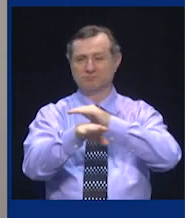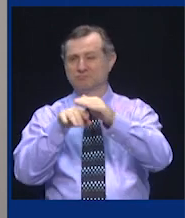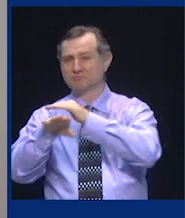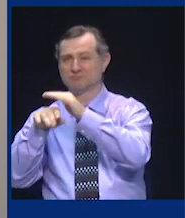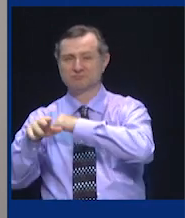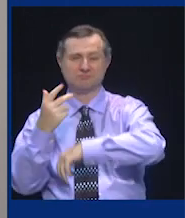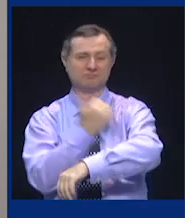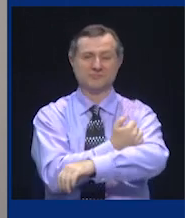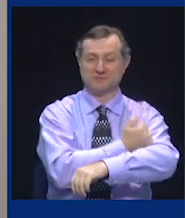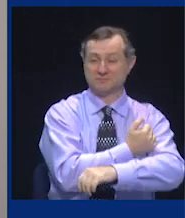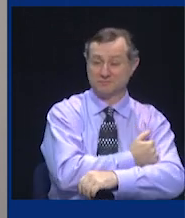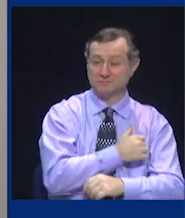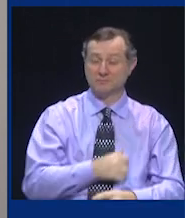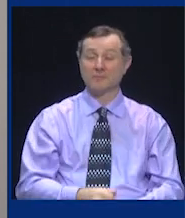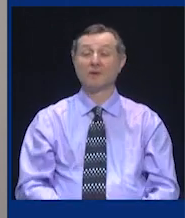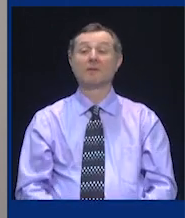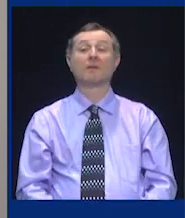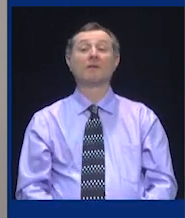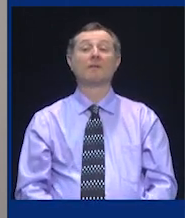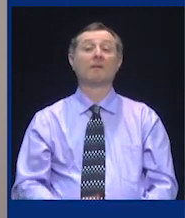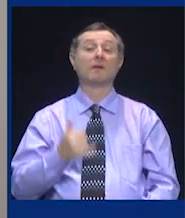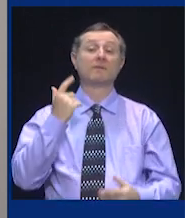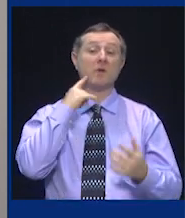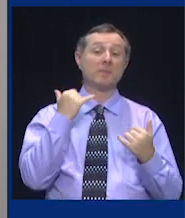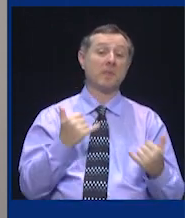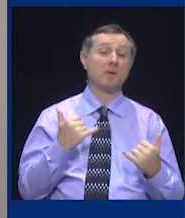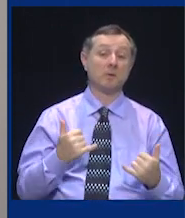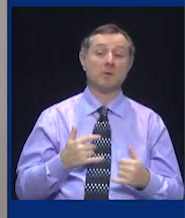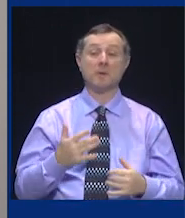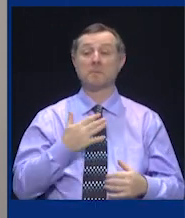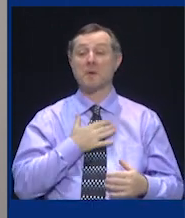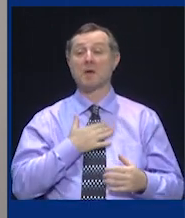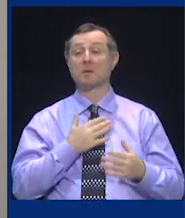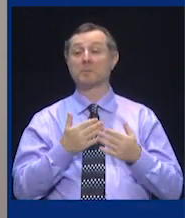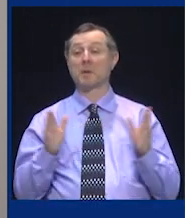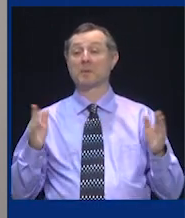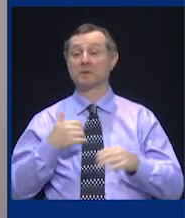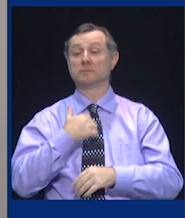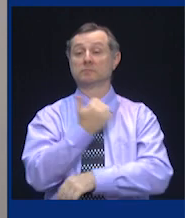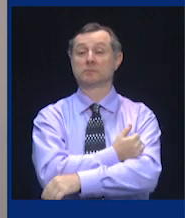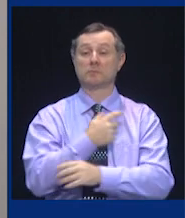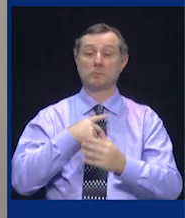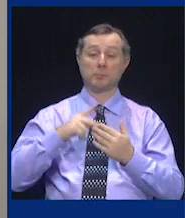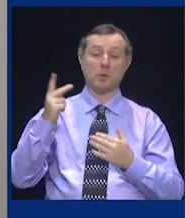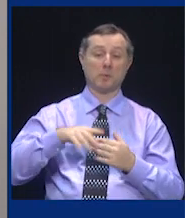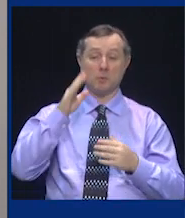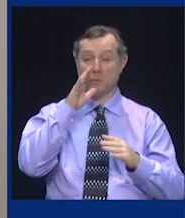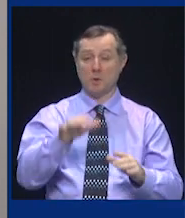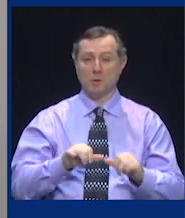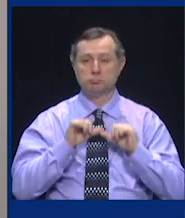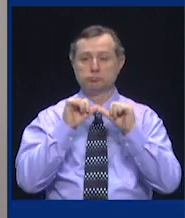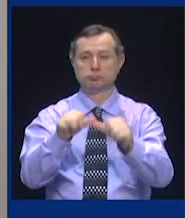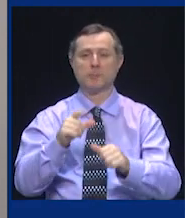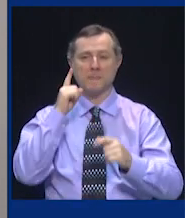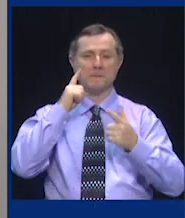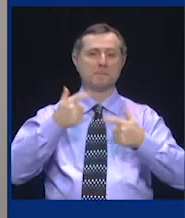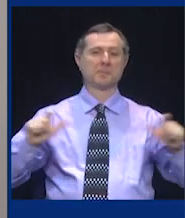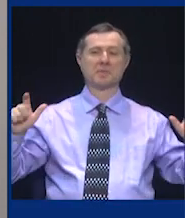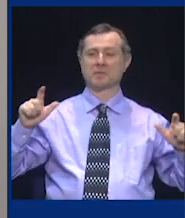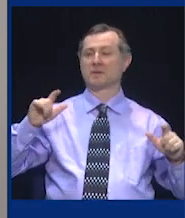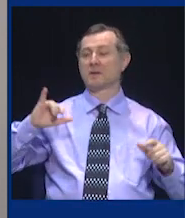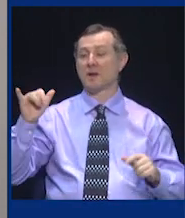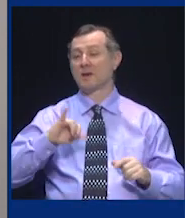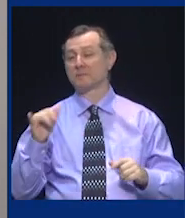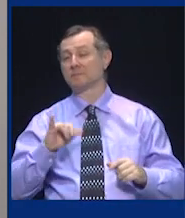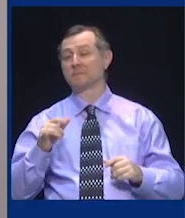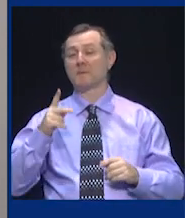locations. In the meantime, our public vaccination program will continue at some of the major transit hubs, Penn,